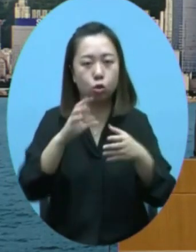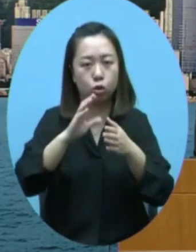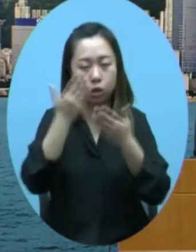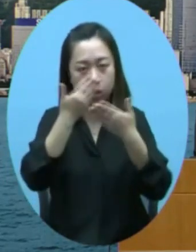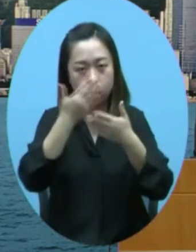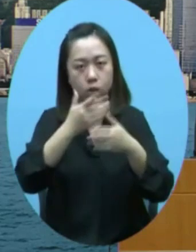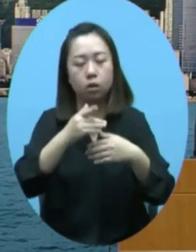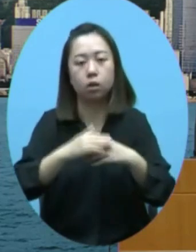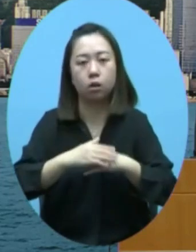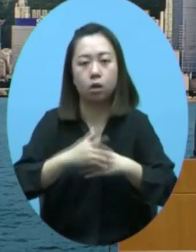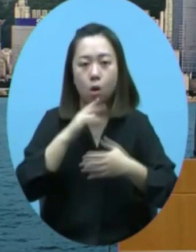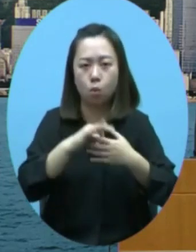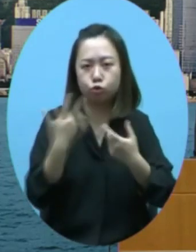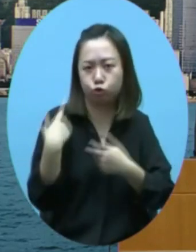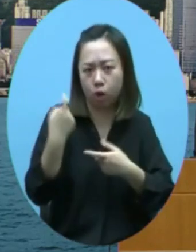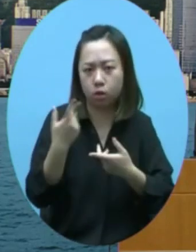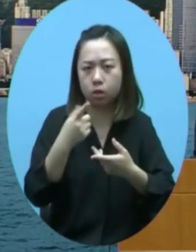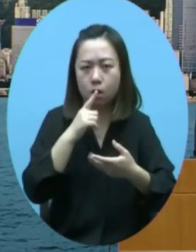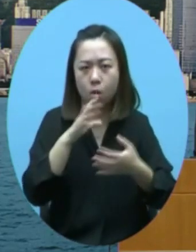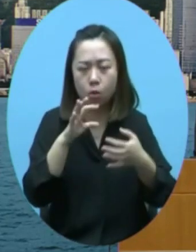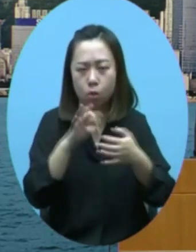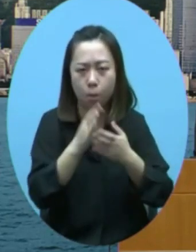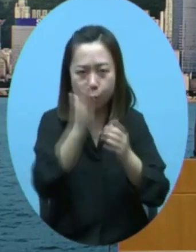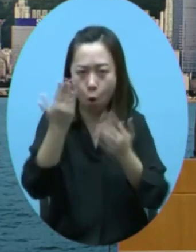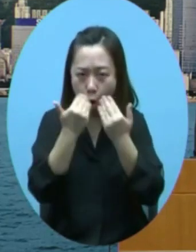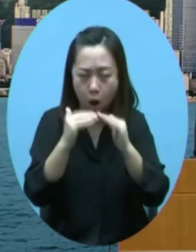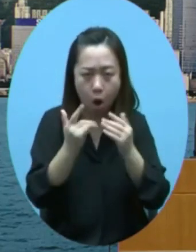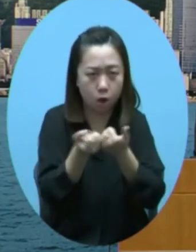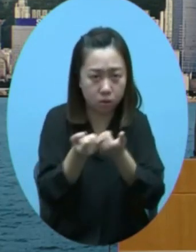Commercial radio. In the past few days,